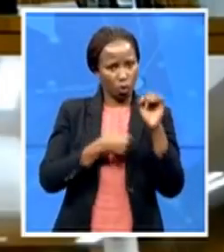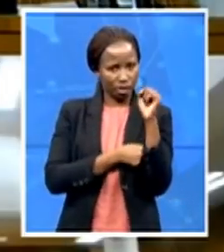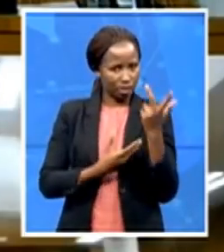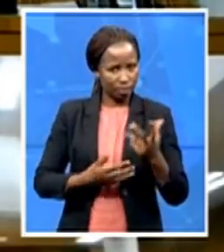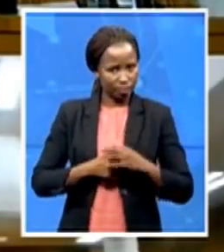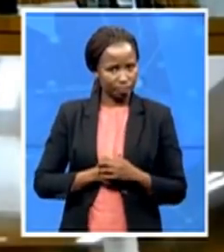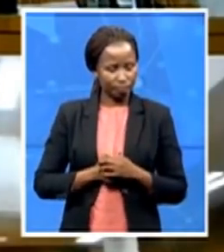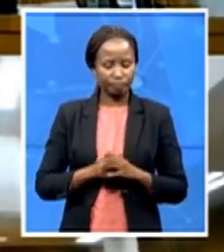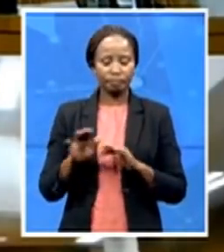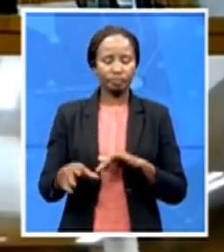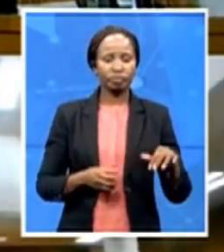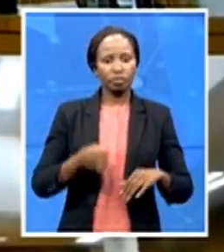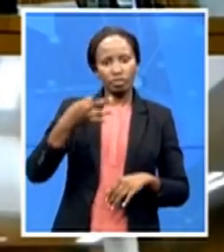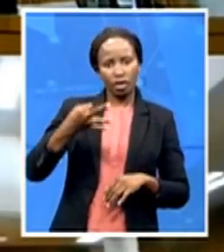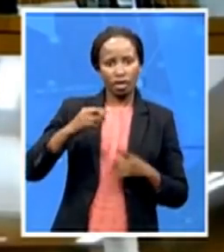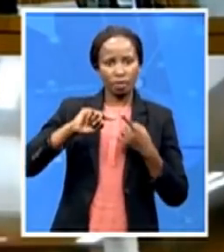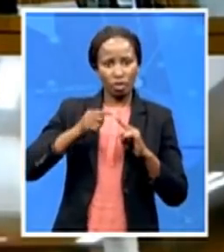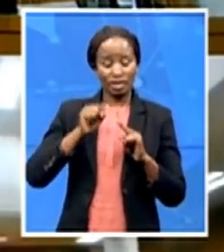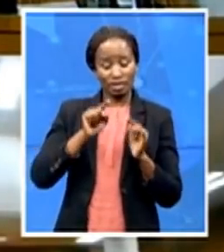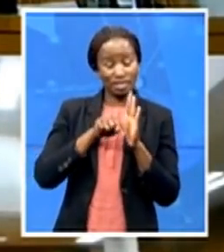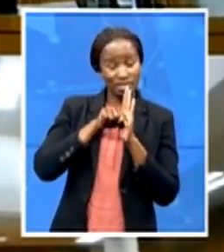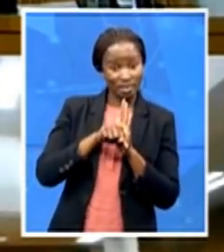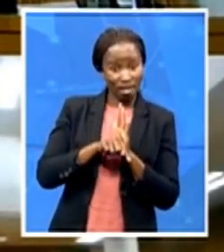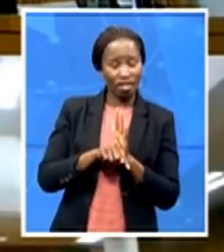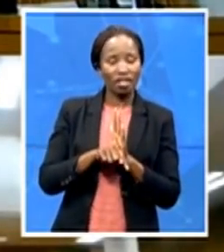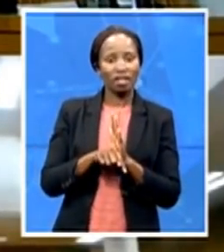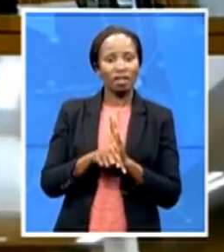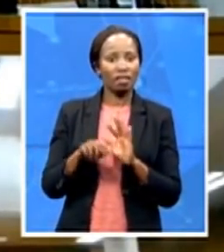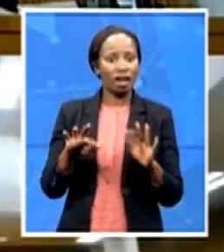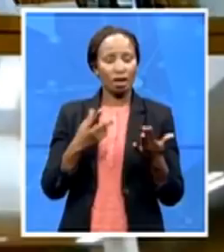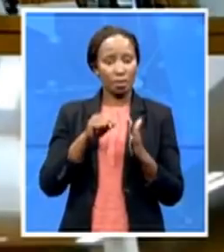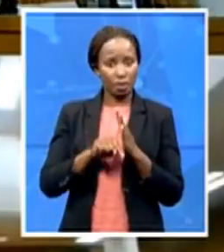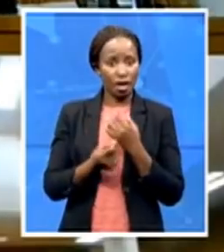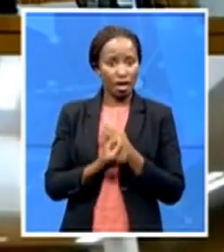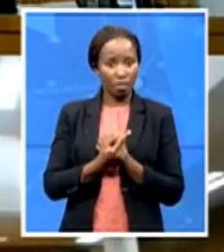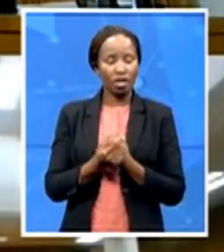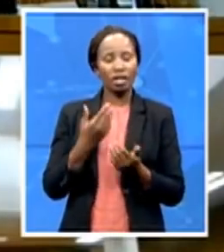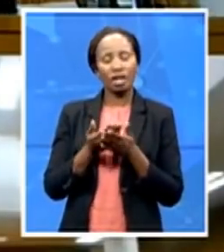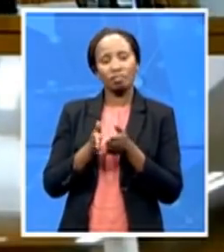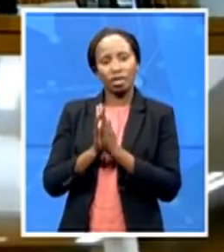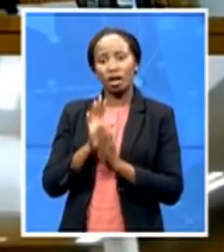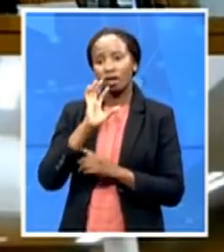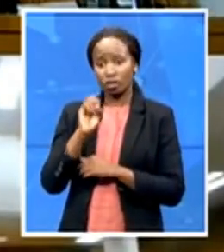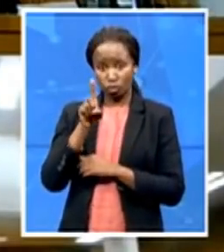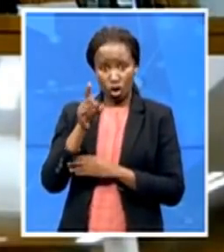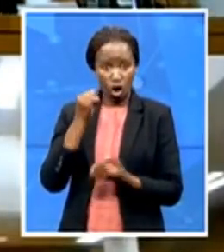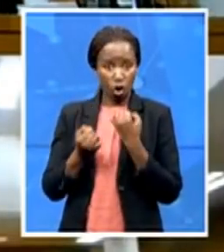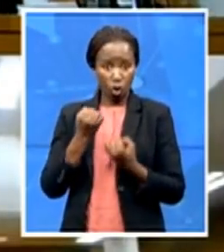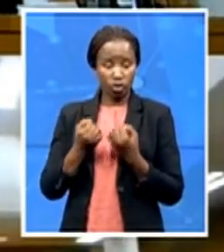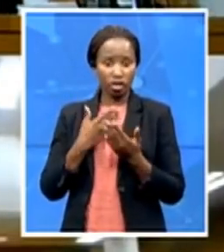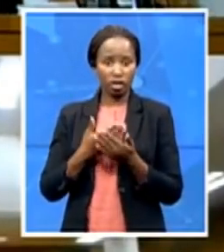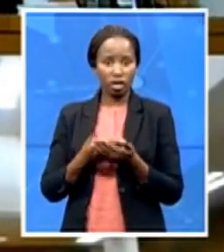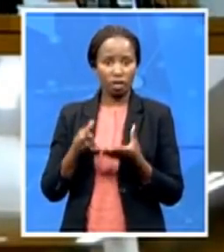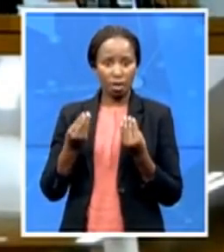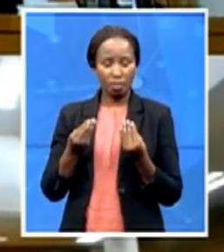details of these definitions. And if I could ask the court just to get the relevant parts of the rules handy for